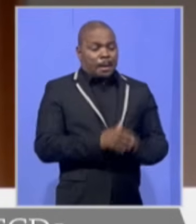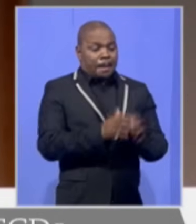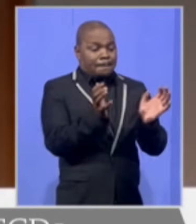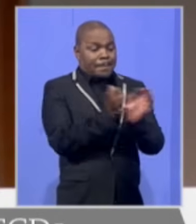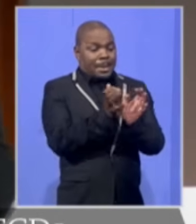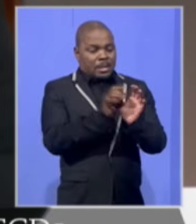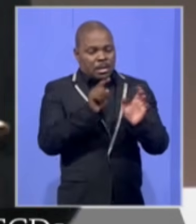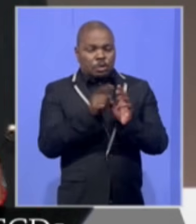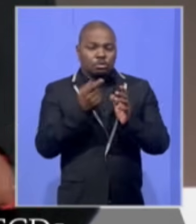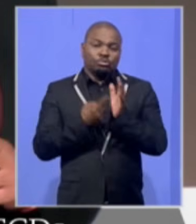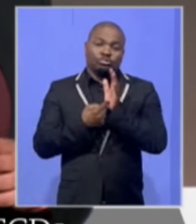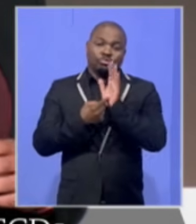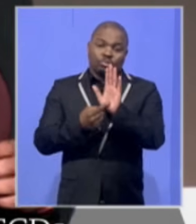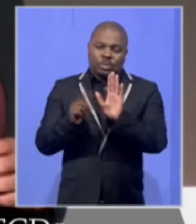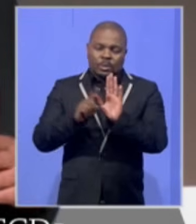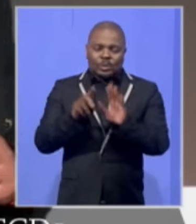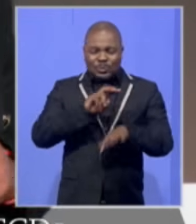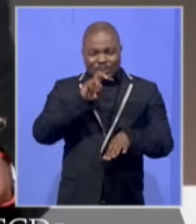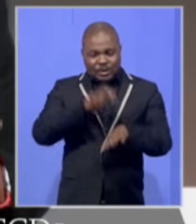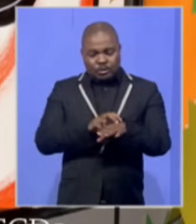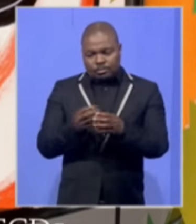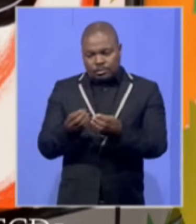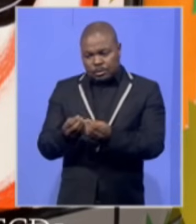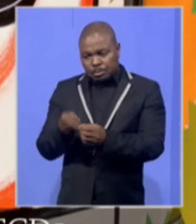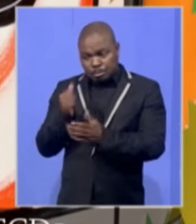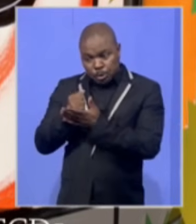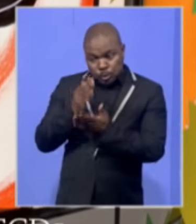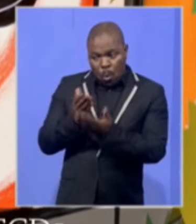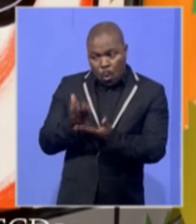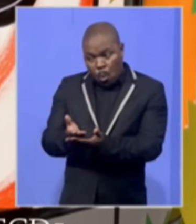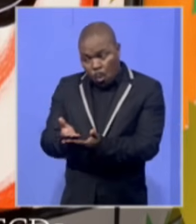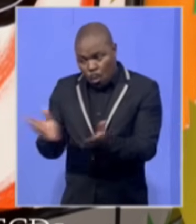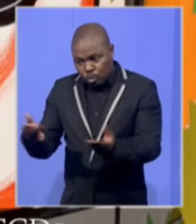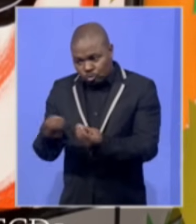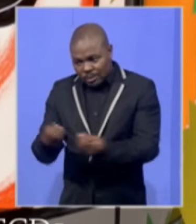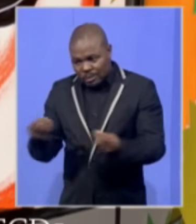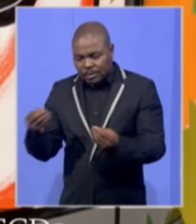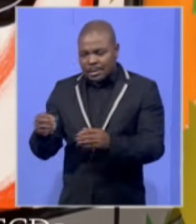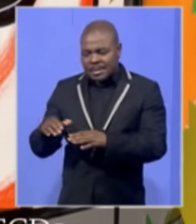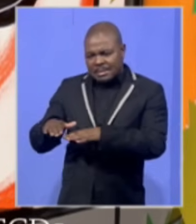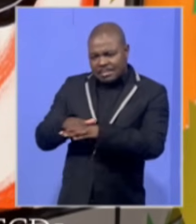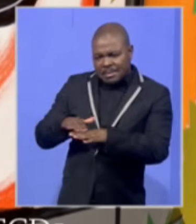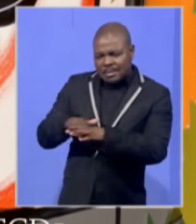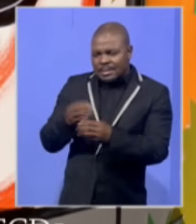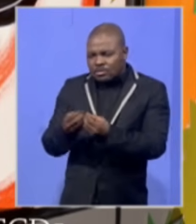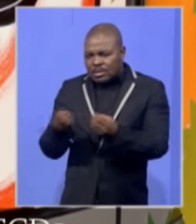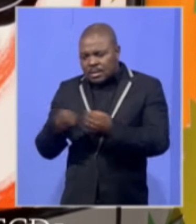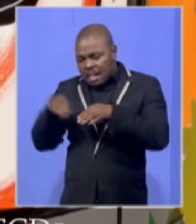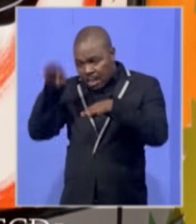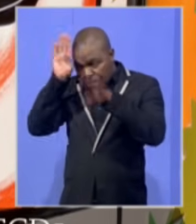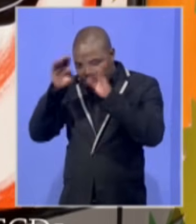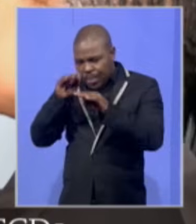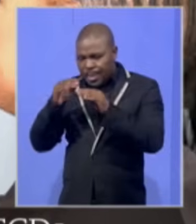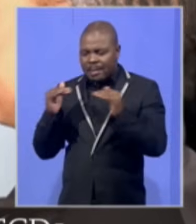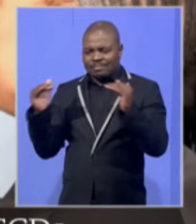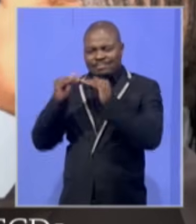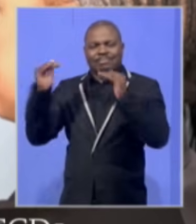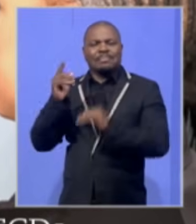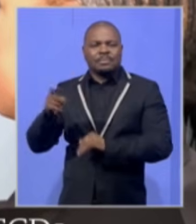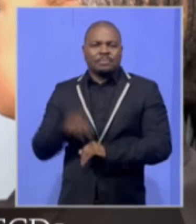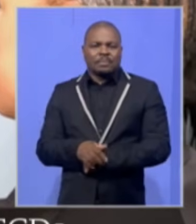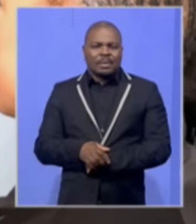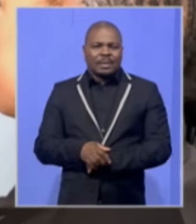e supile tlhokego ya go netefatsa gore bana botlhe ba fitlhelela thuto ya boleng ya bomapimpana. It will be universal in the sense